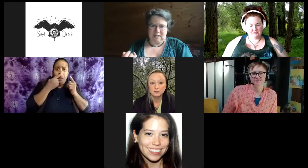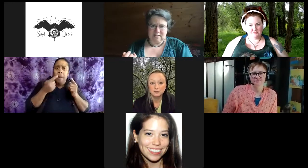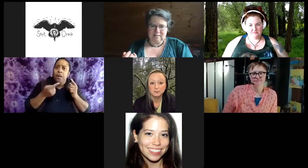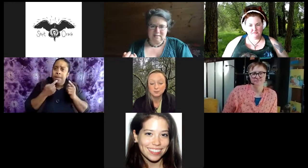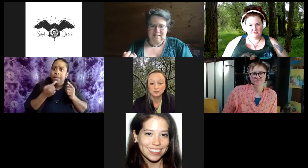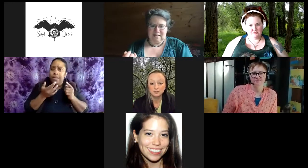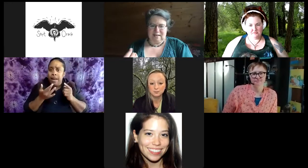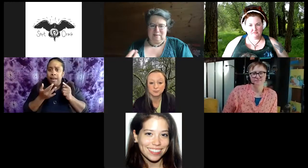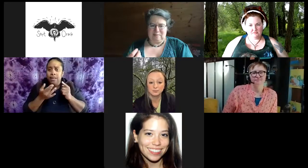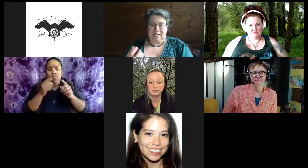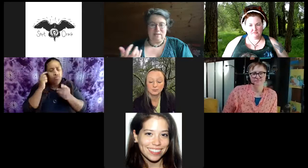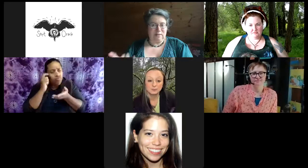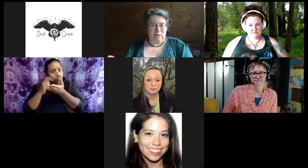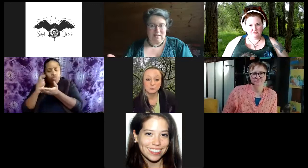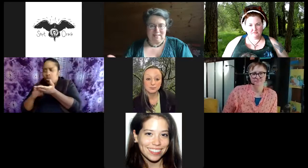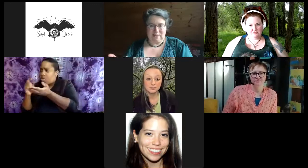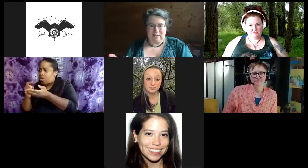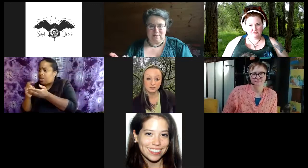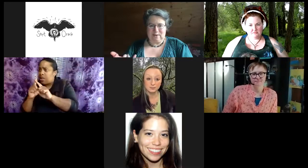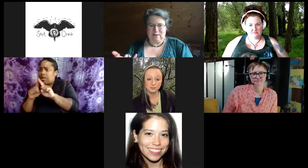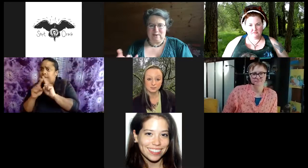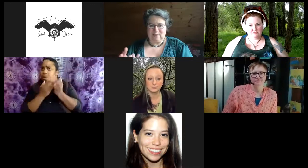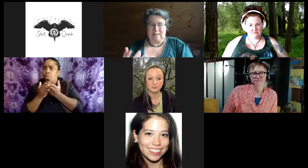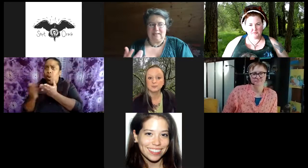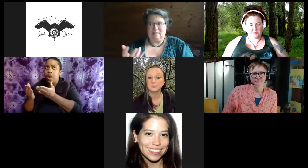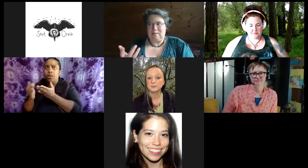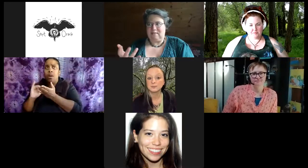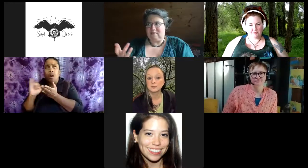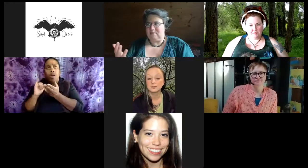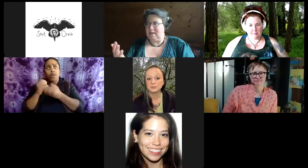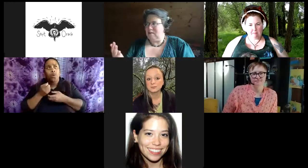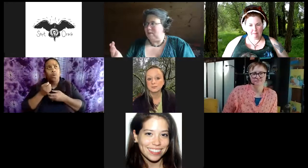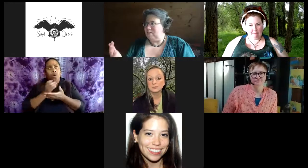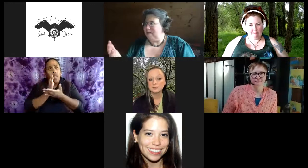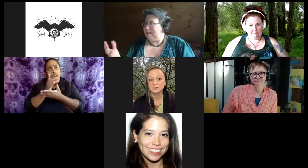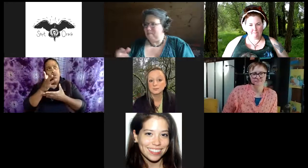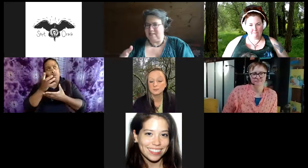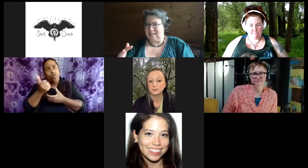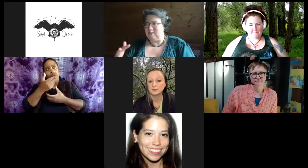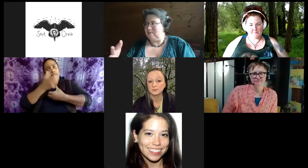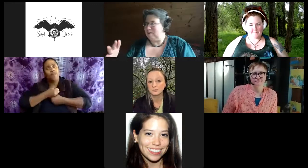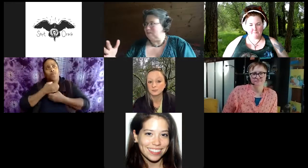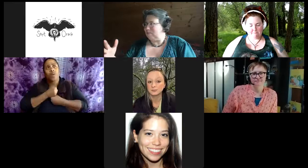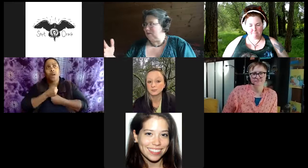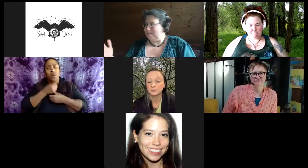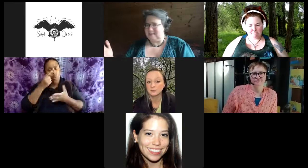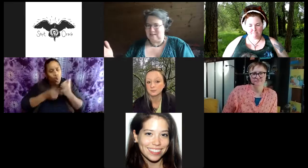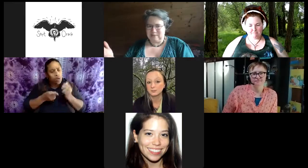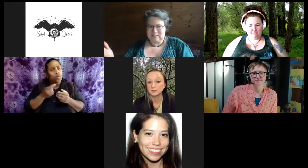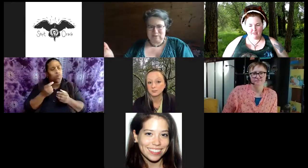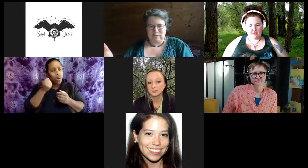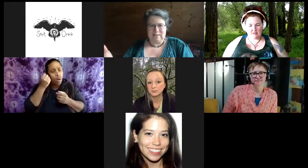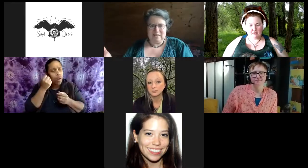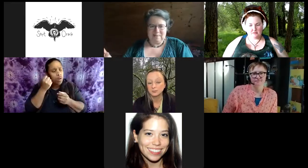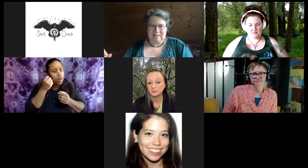subtle ways. Letting yourself trust, like whatever you're like, that maybe there's something here. What are you picking up on? And letting yourself go explore and see